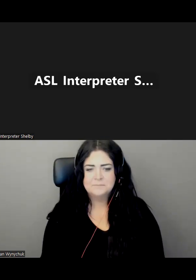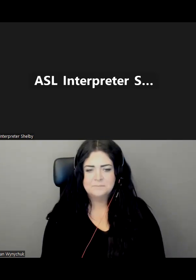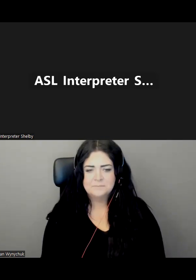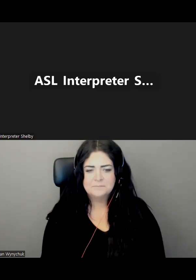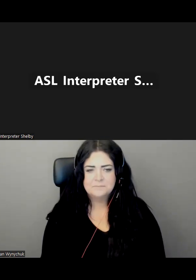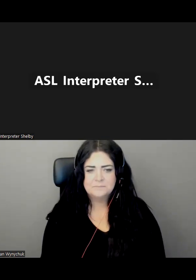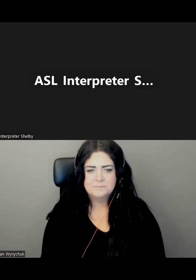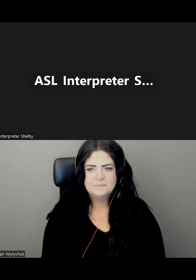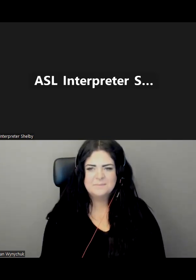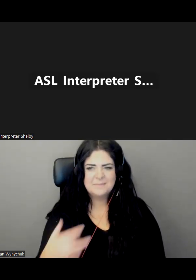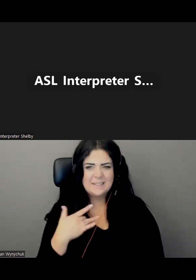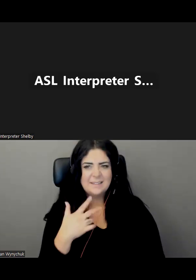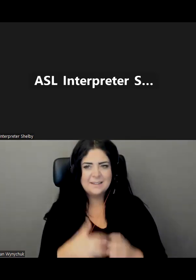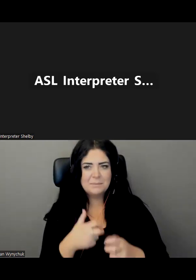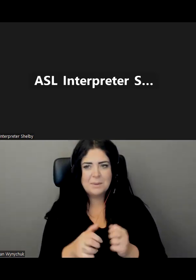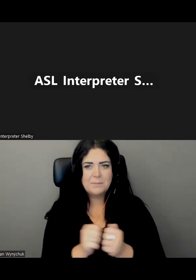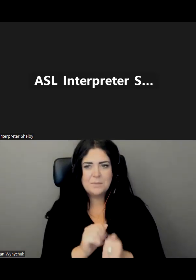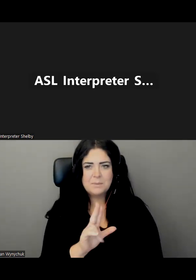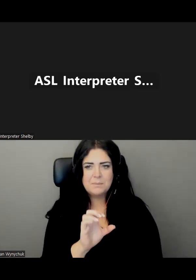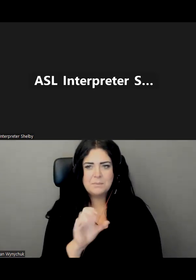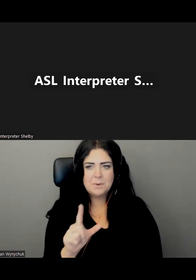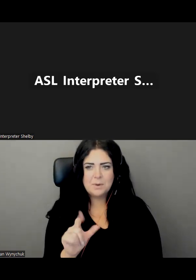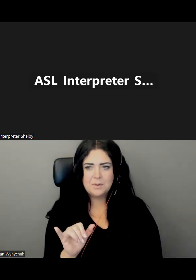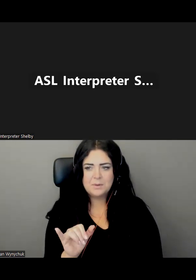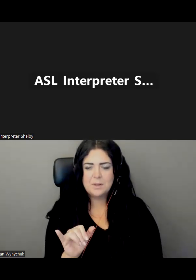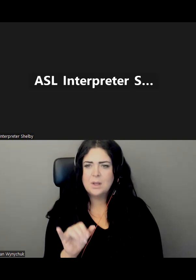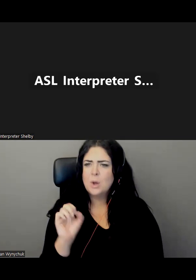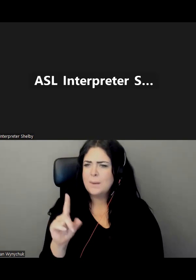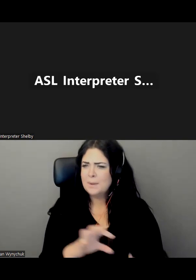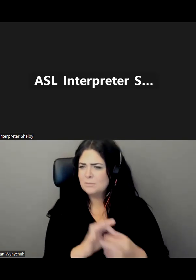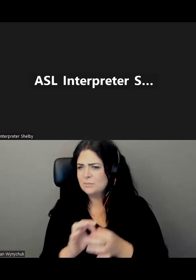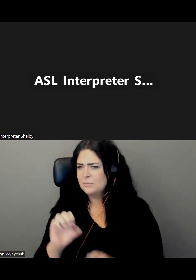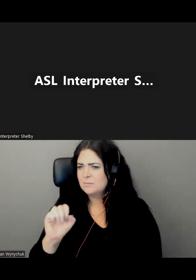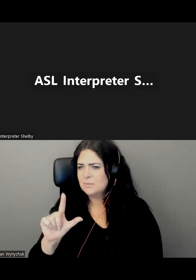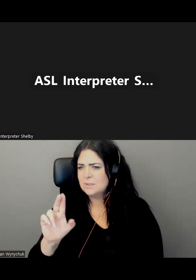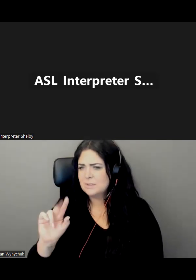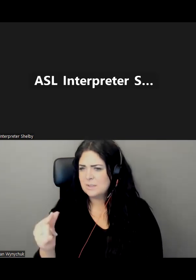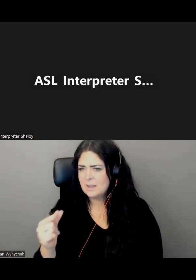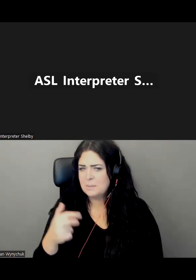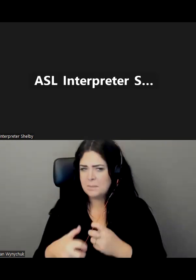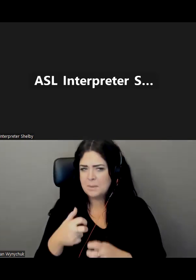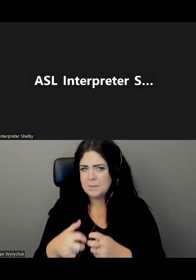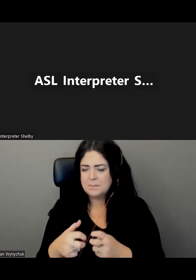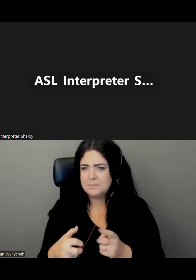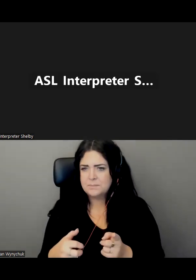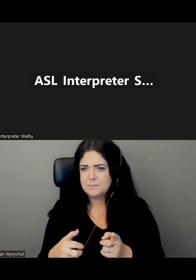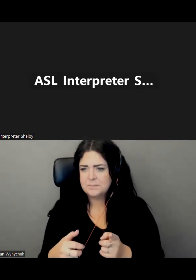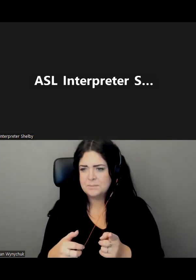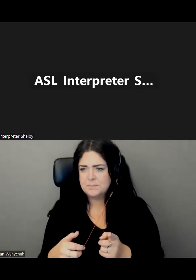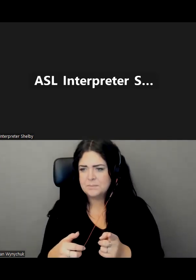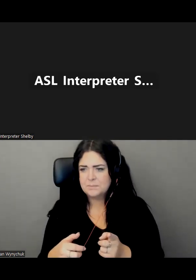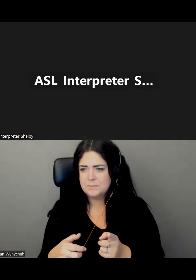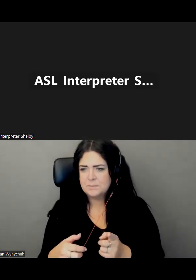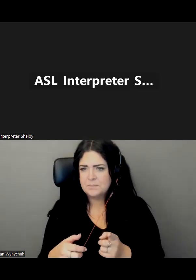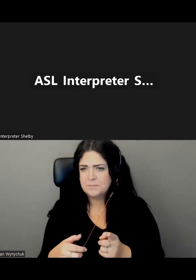broccoli. heat. Yeah, yeah. So with regards to the slug issue, though, I mean, so if you have slugs and you notice